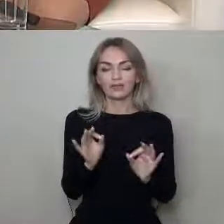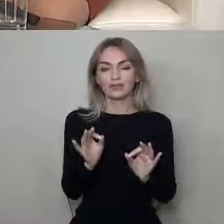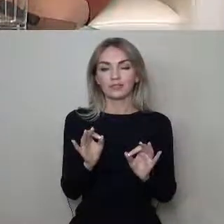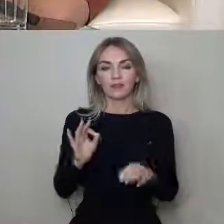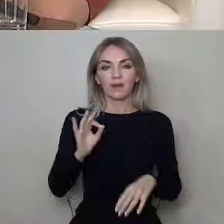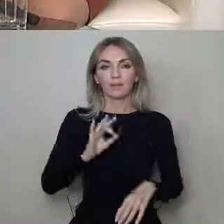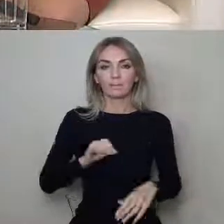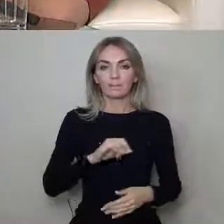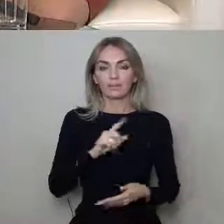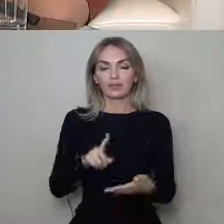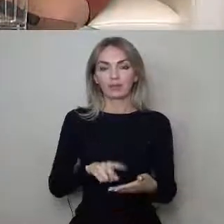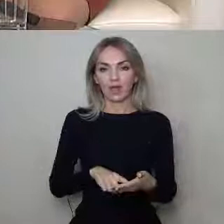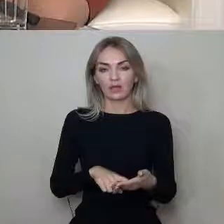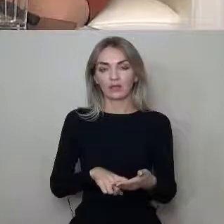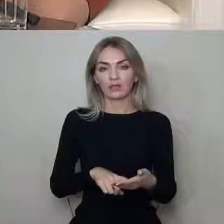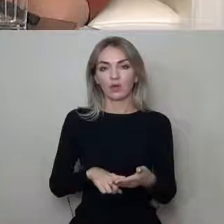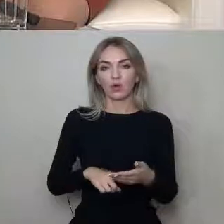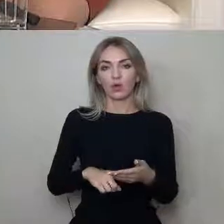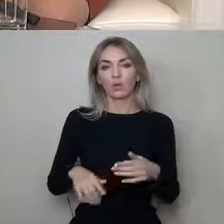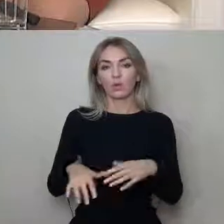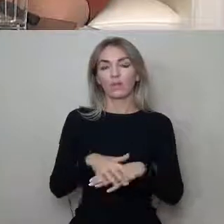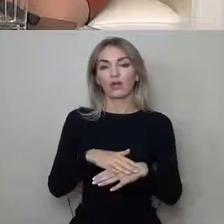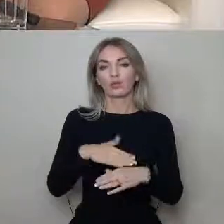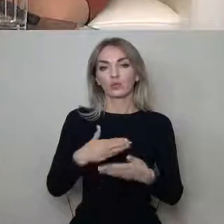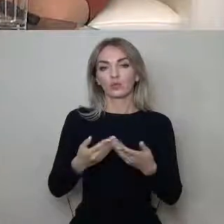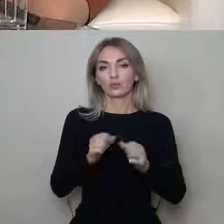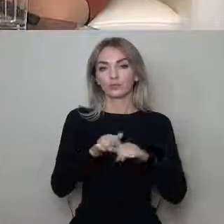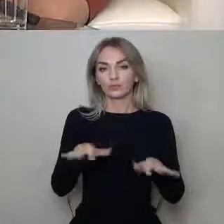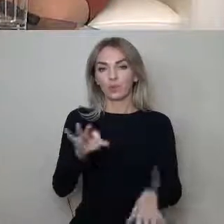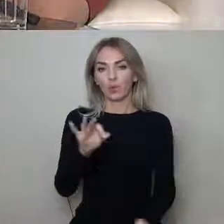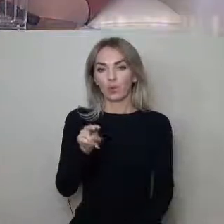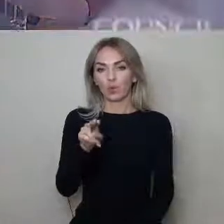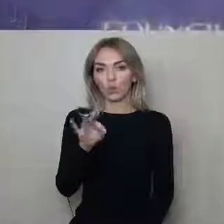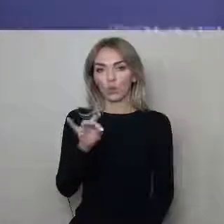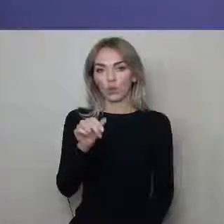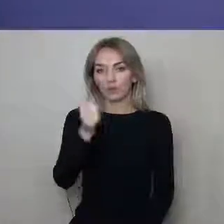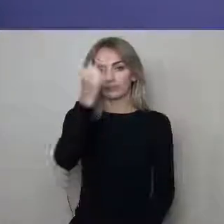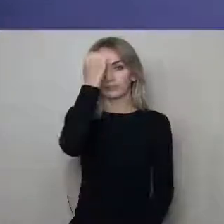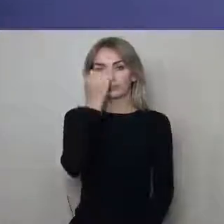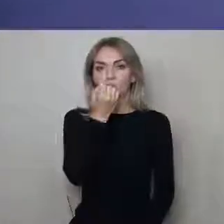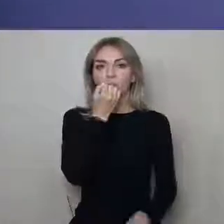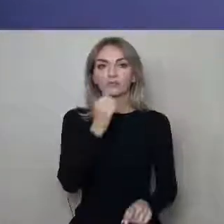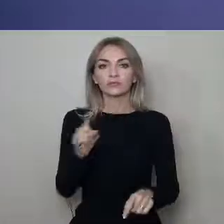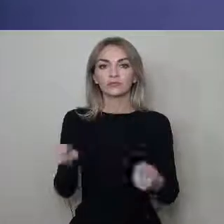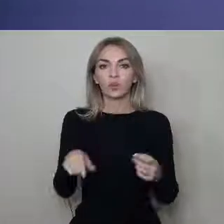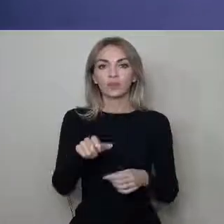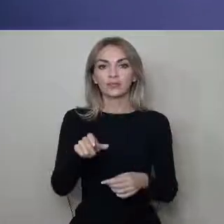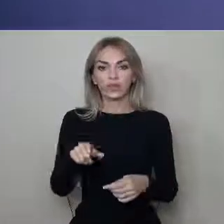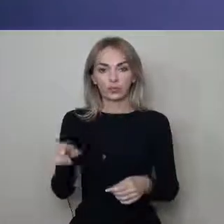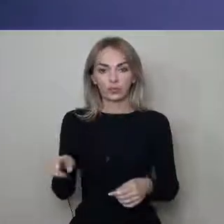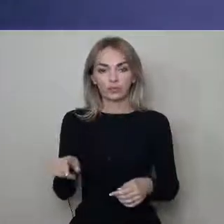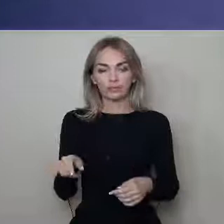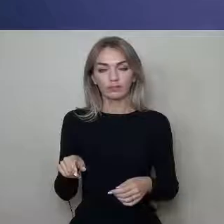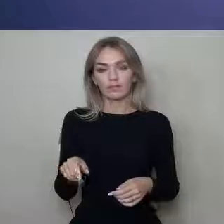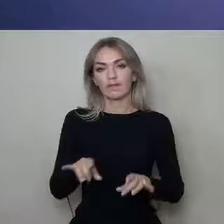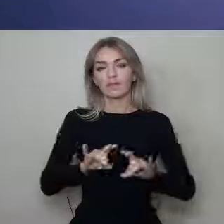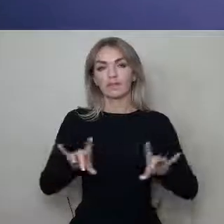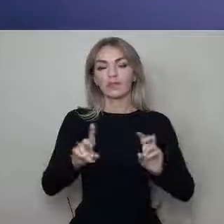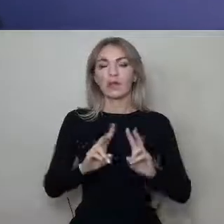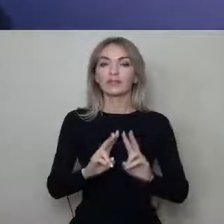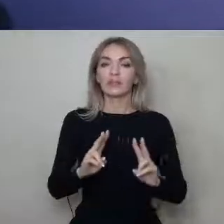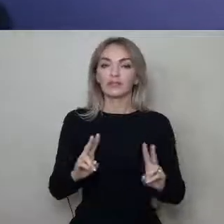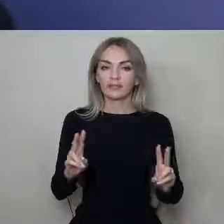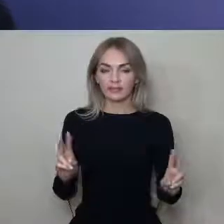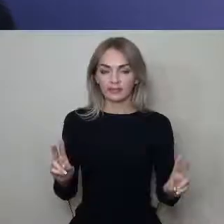the Chief Advisor on Legal Issues of Opora NGO, and let me thank the organizers of